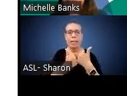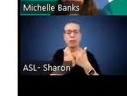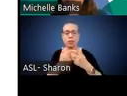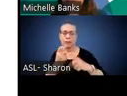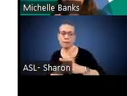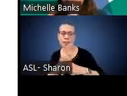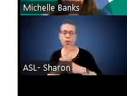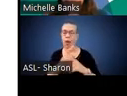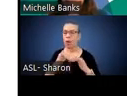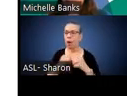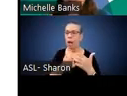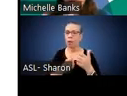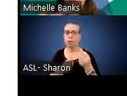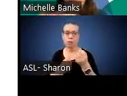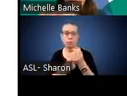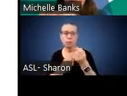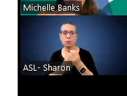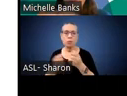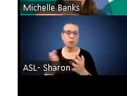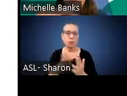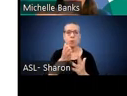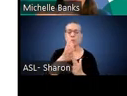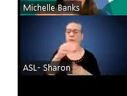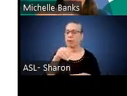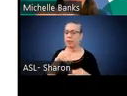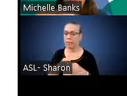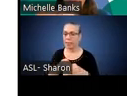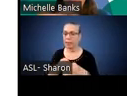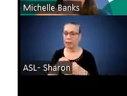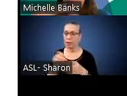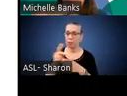negotiated themselves into the professional world